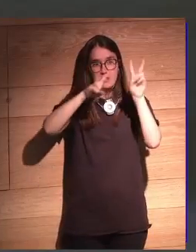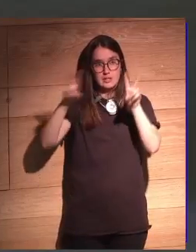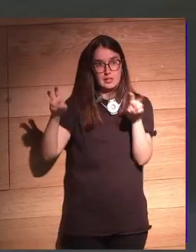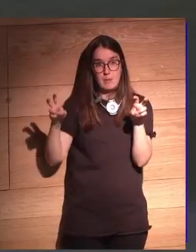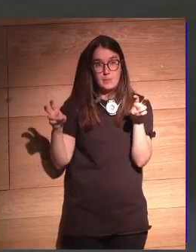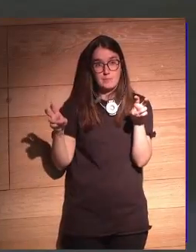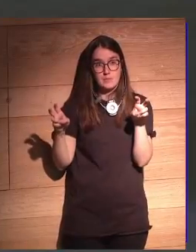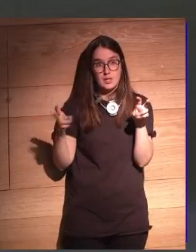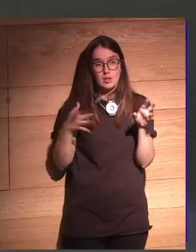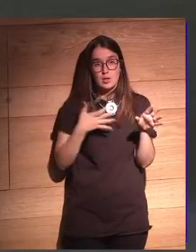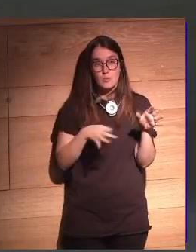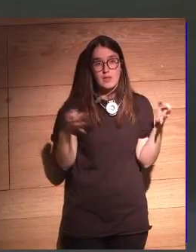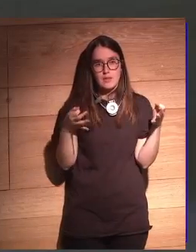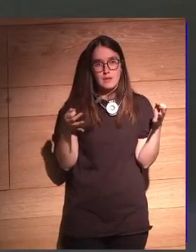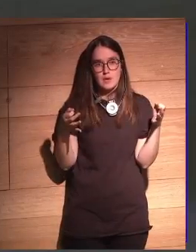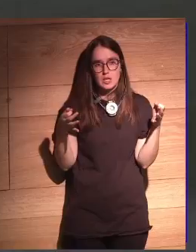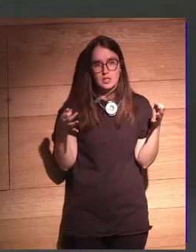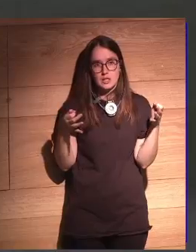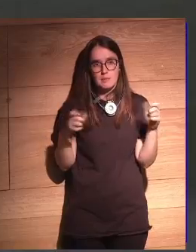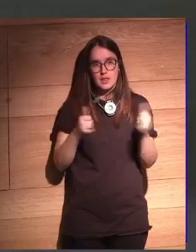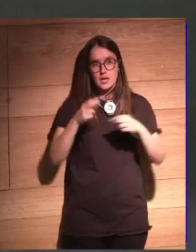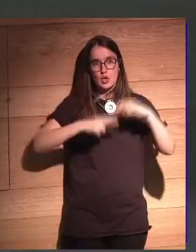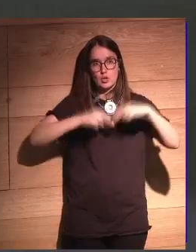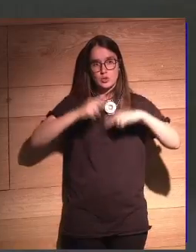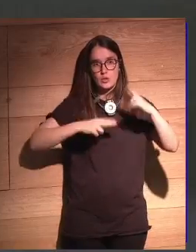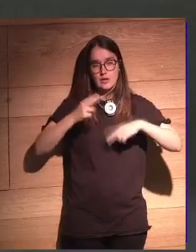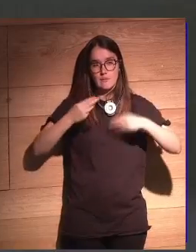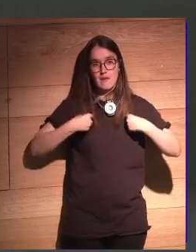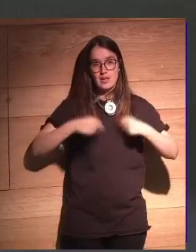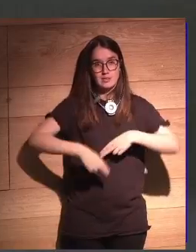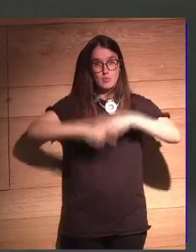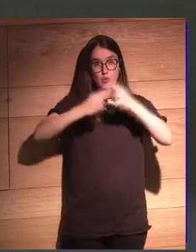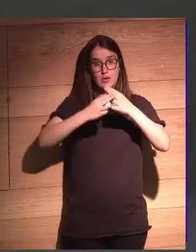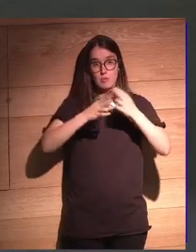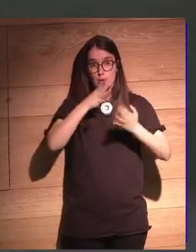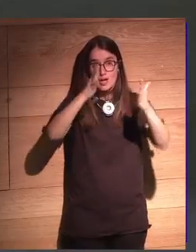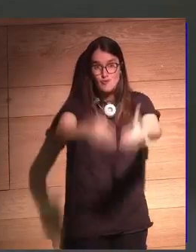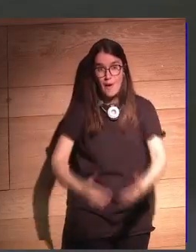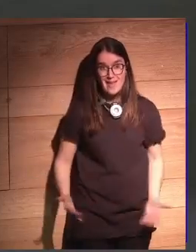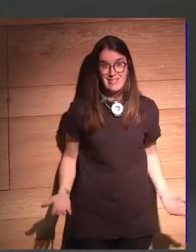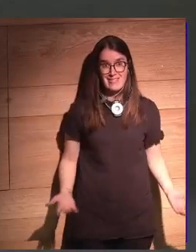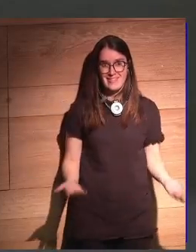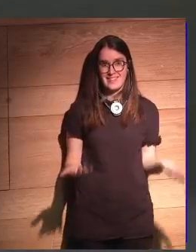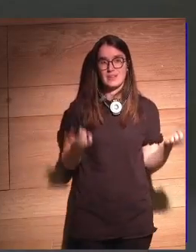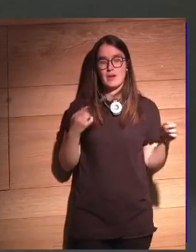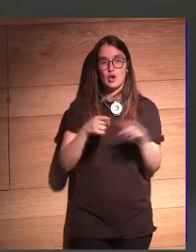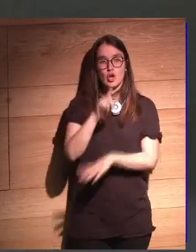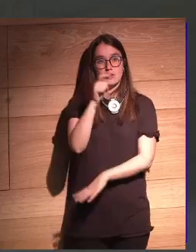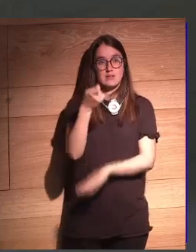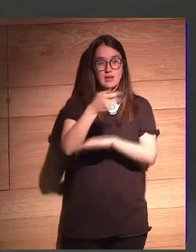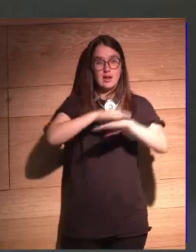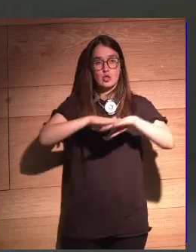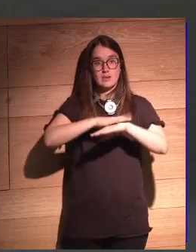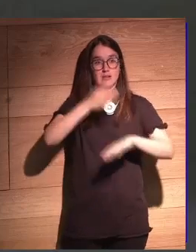think about this topic. Maybe we need to really build public houses that we do not have at